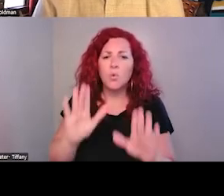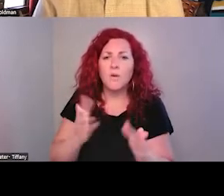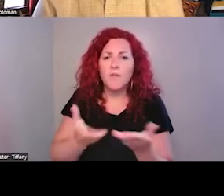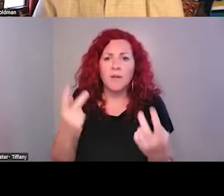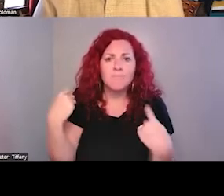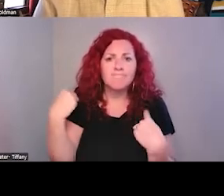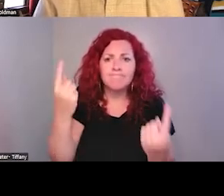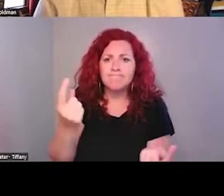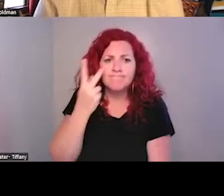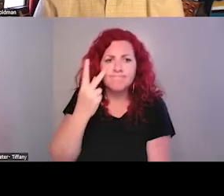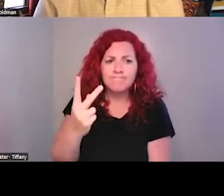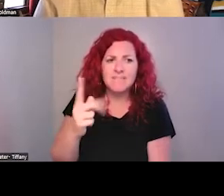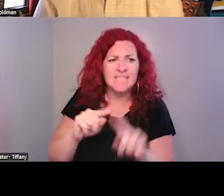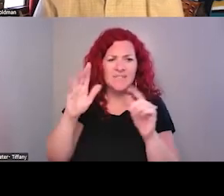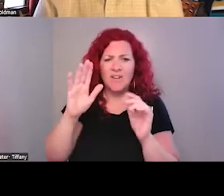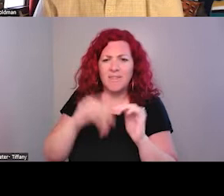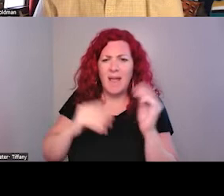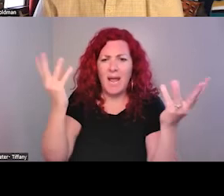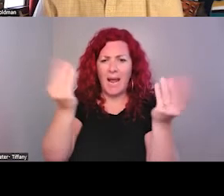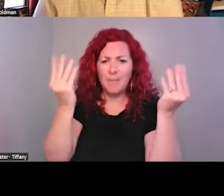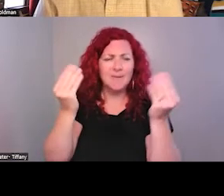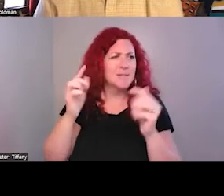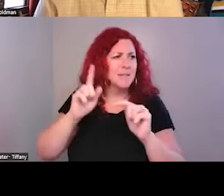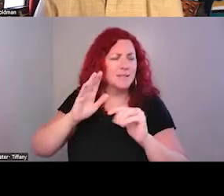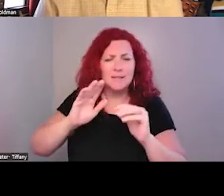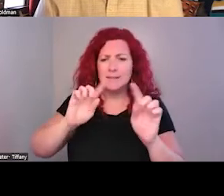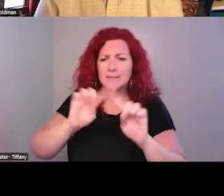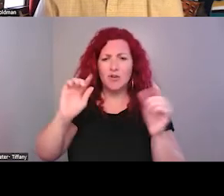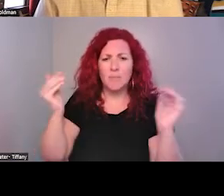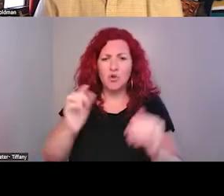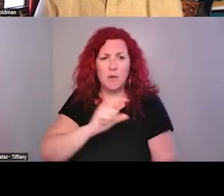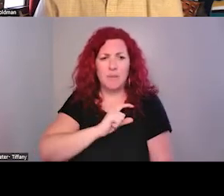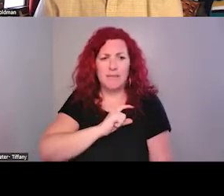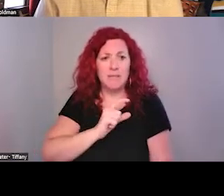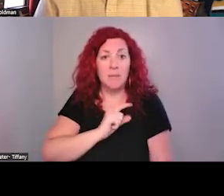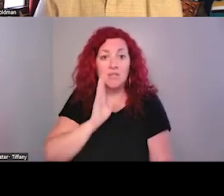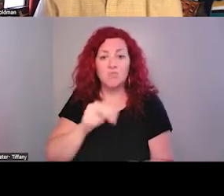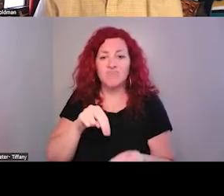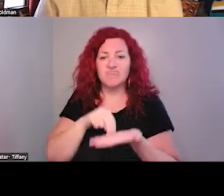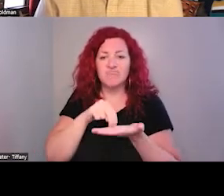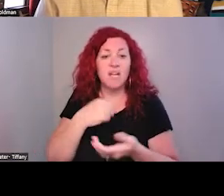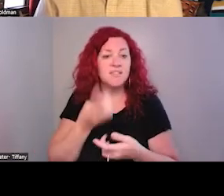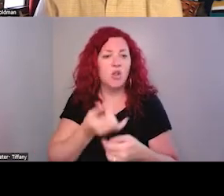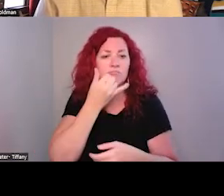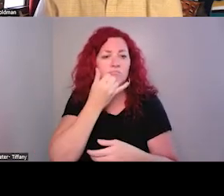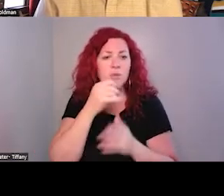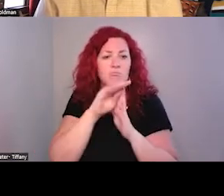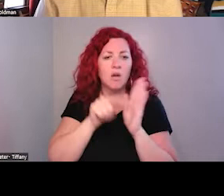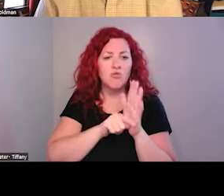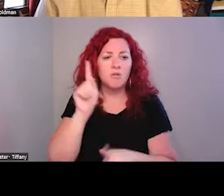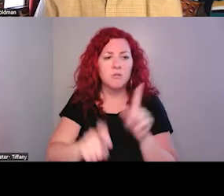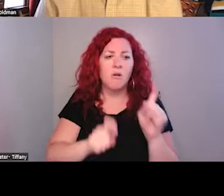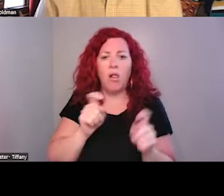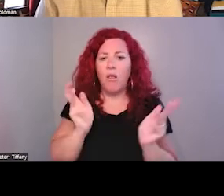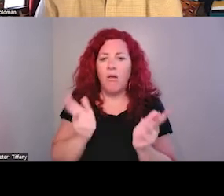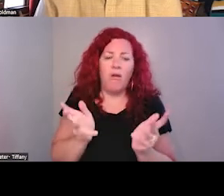Way different than an ambulance, way different than the police. Police just stands there and tells you what's wrong. and they go through your background and they sit there and chat. They